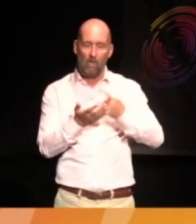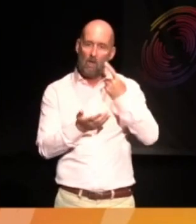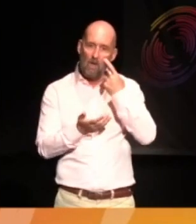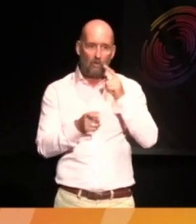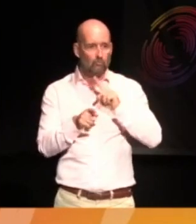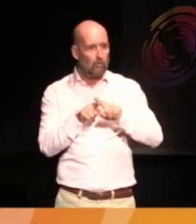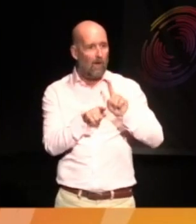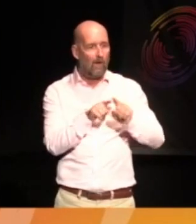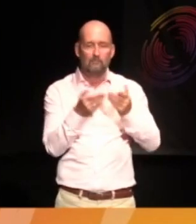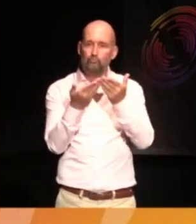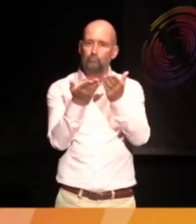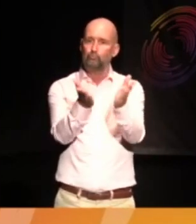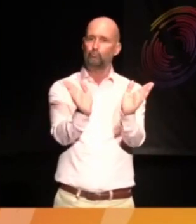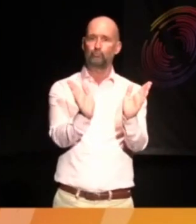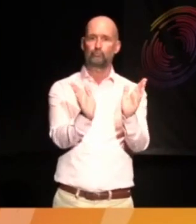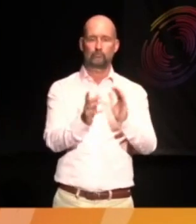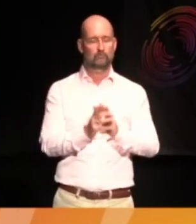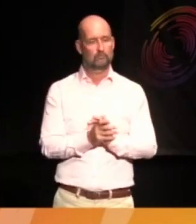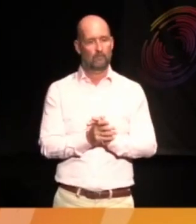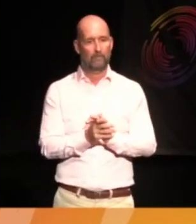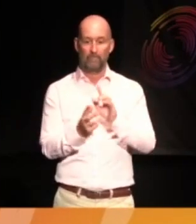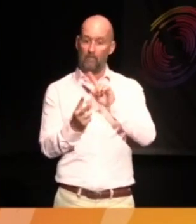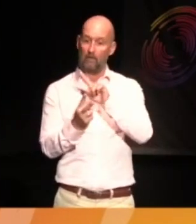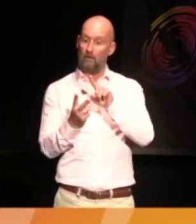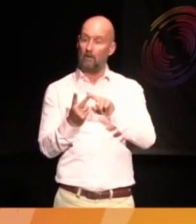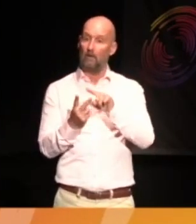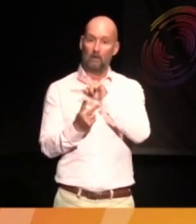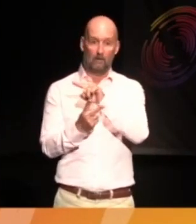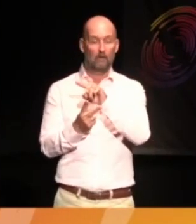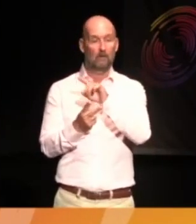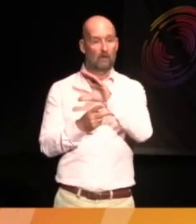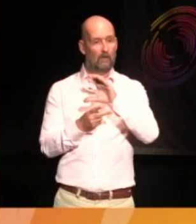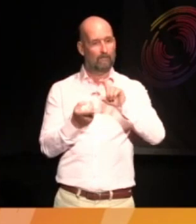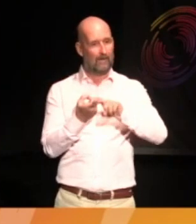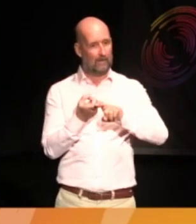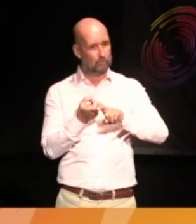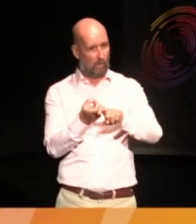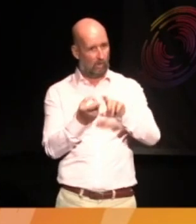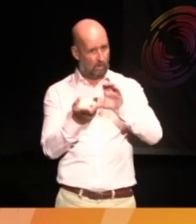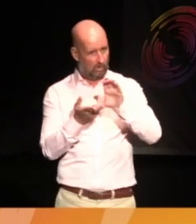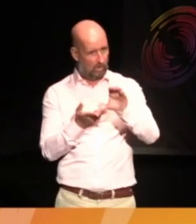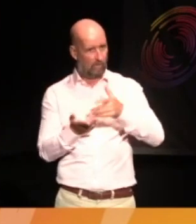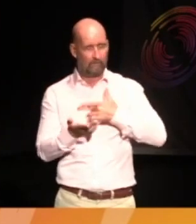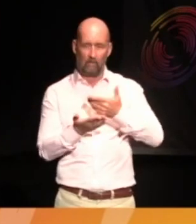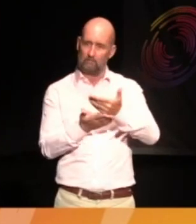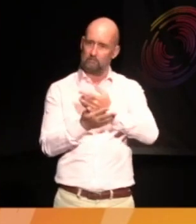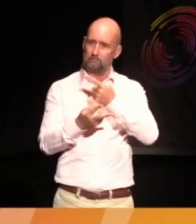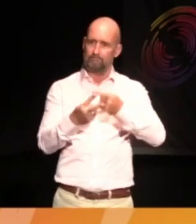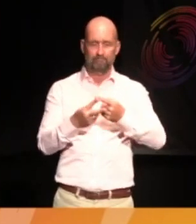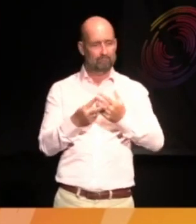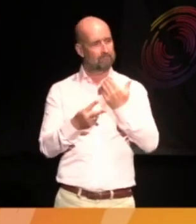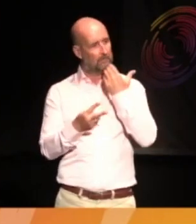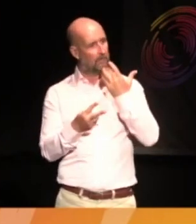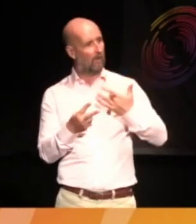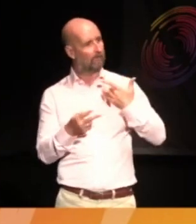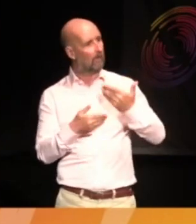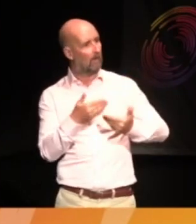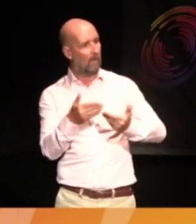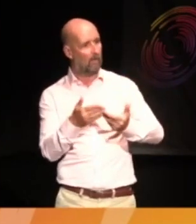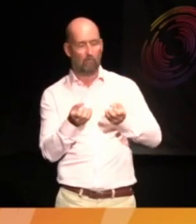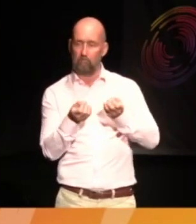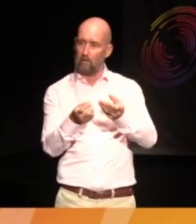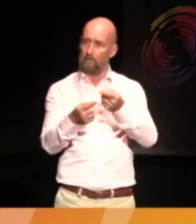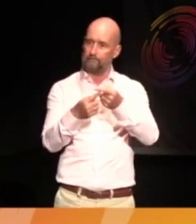other things. And then once you've got that financial security and, you know, enough to live off, that's when you